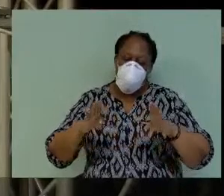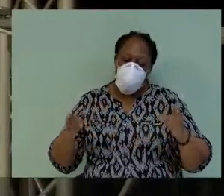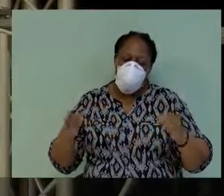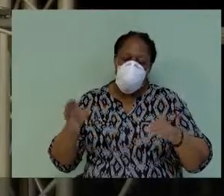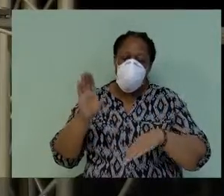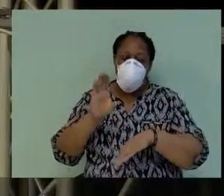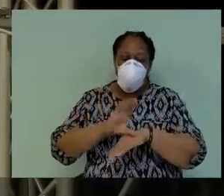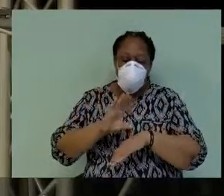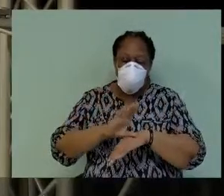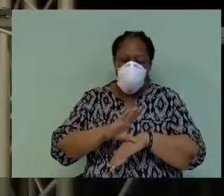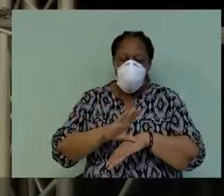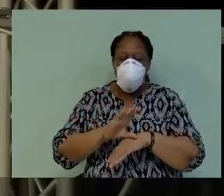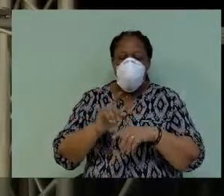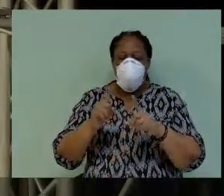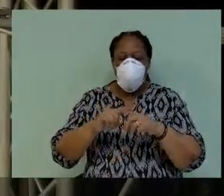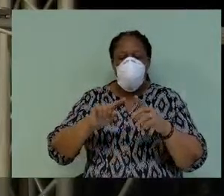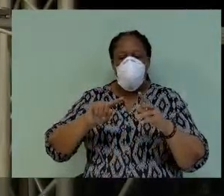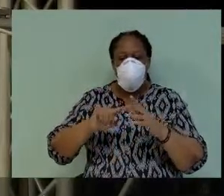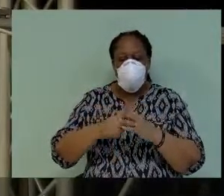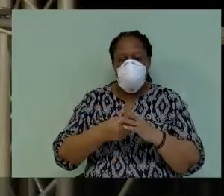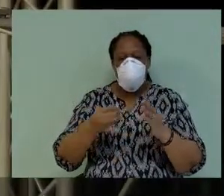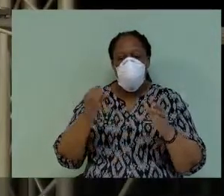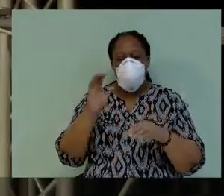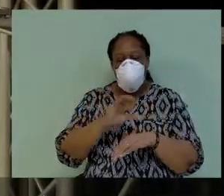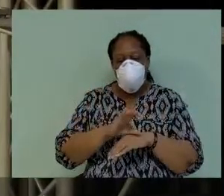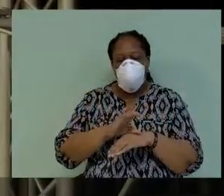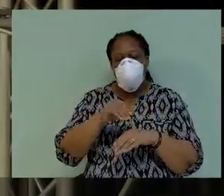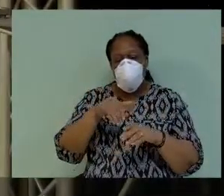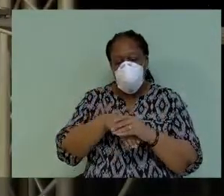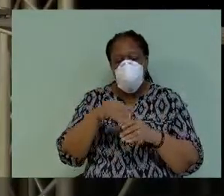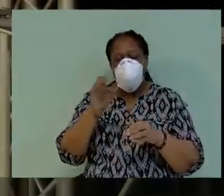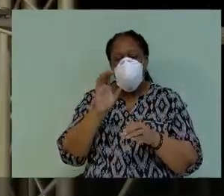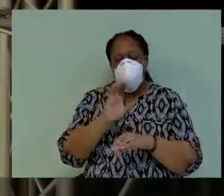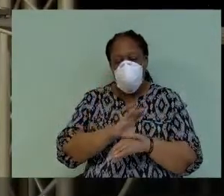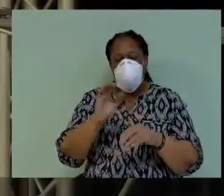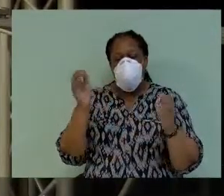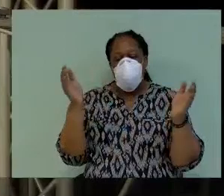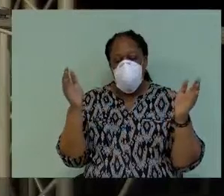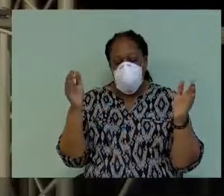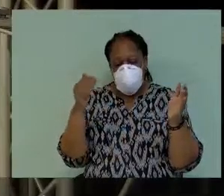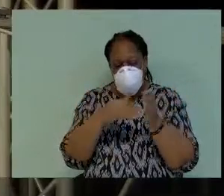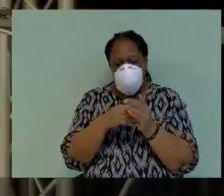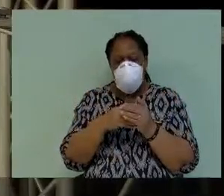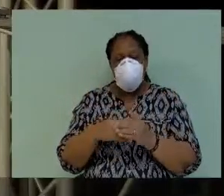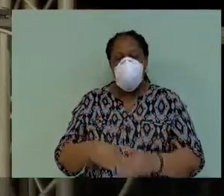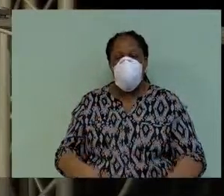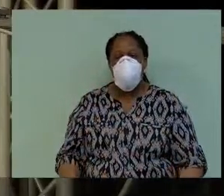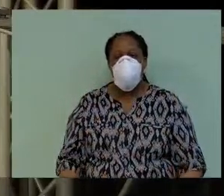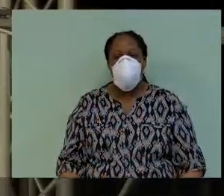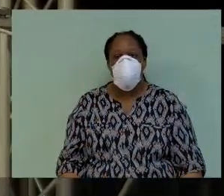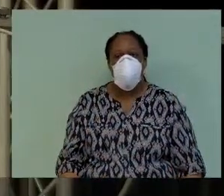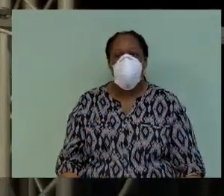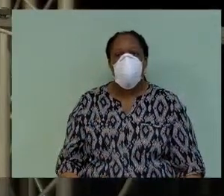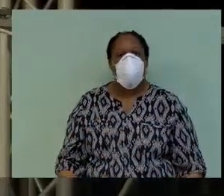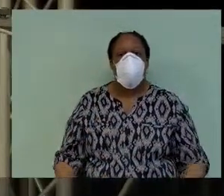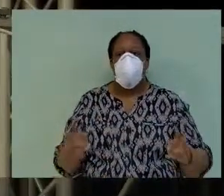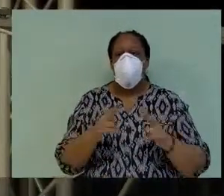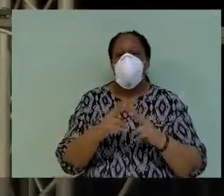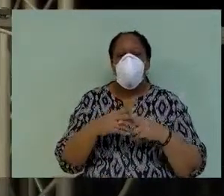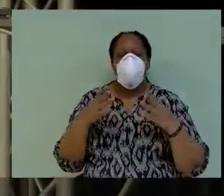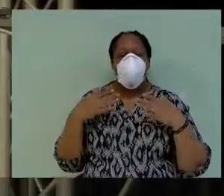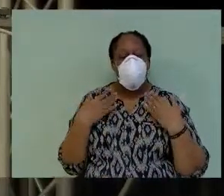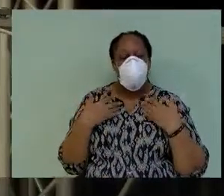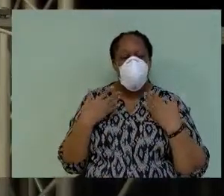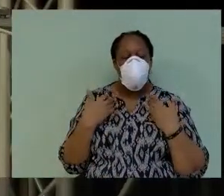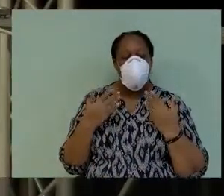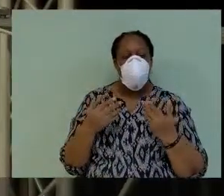the churches to resume service. I was delighted by the contributions made, some of the